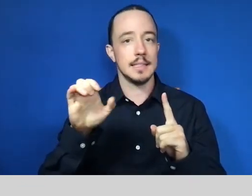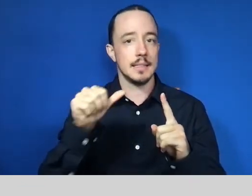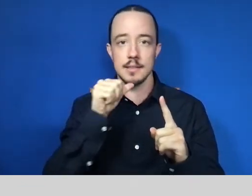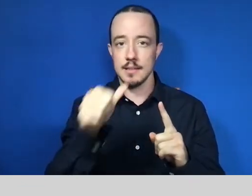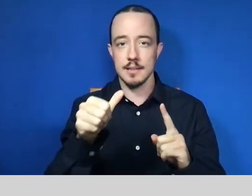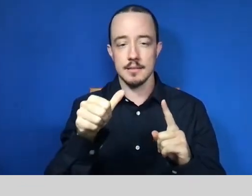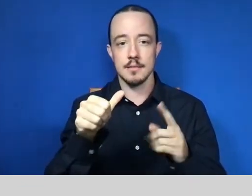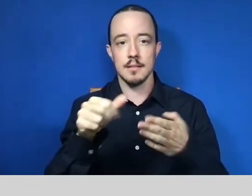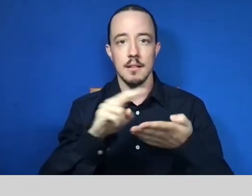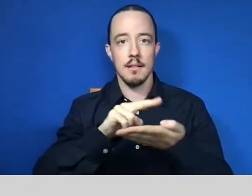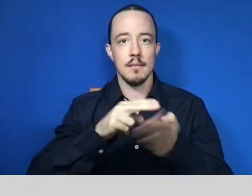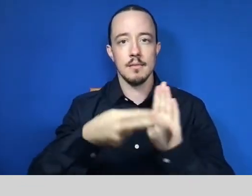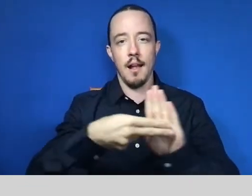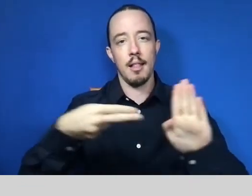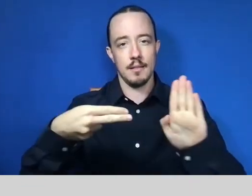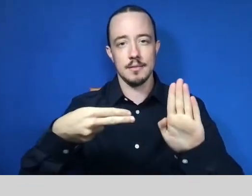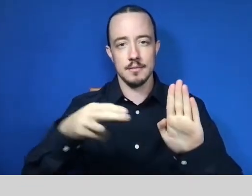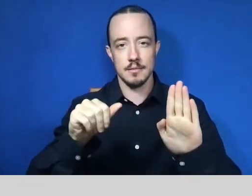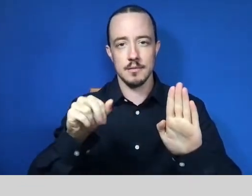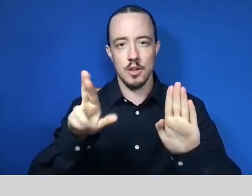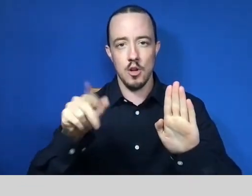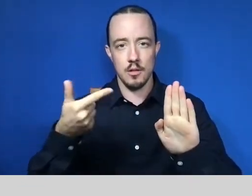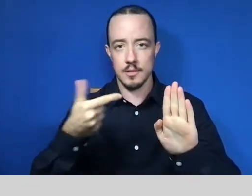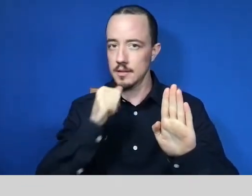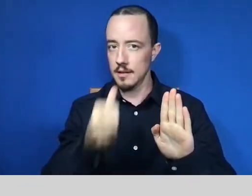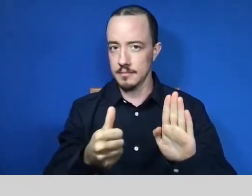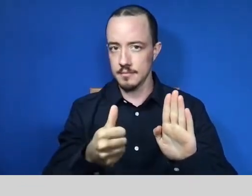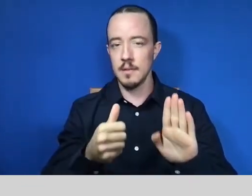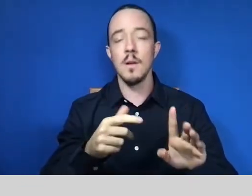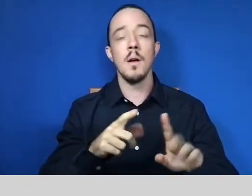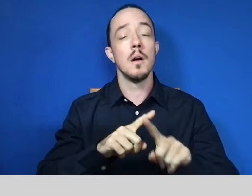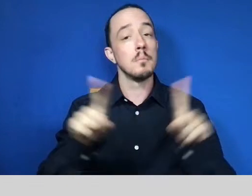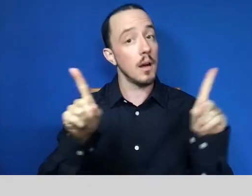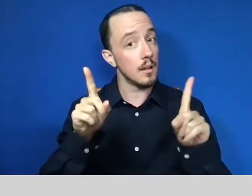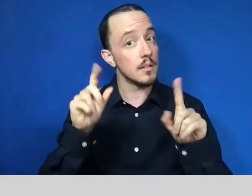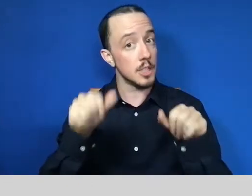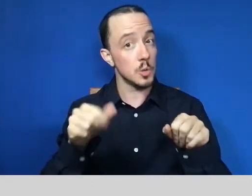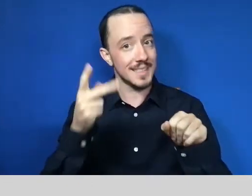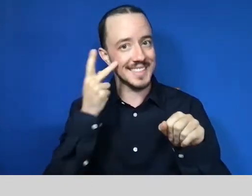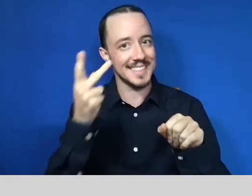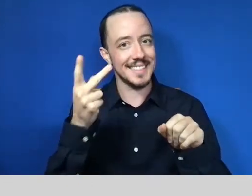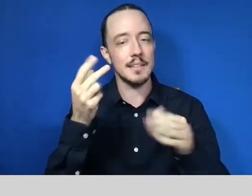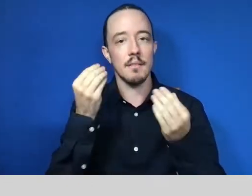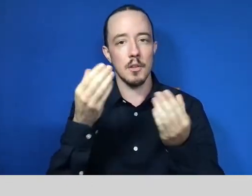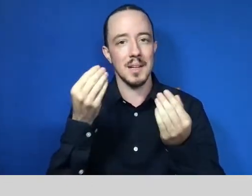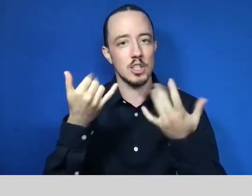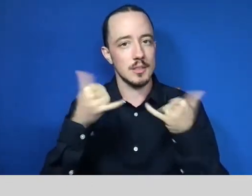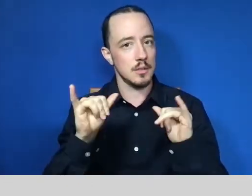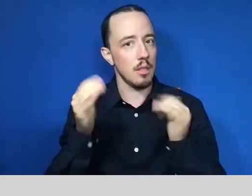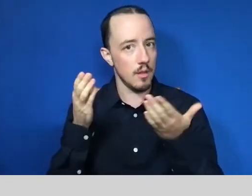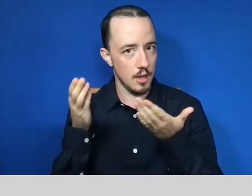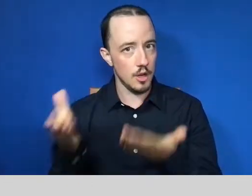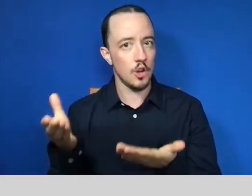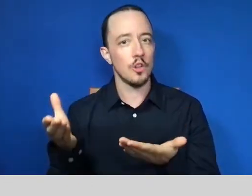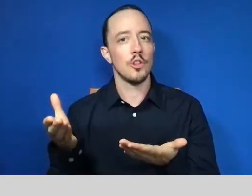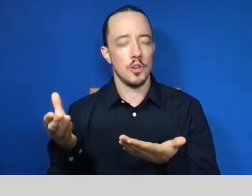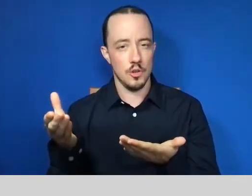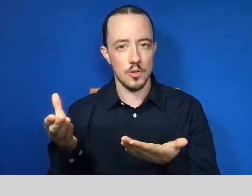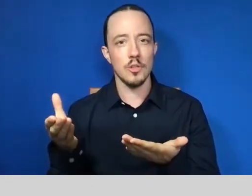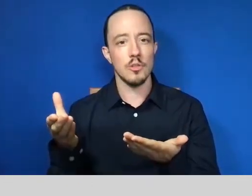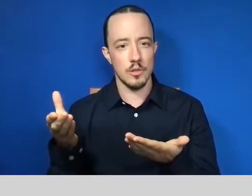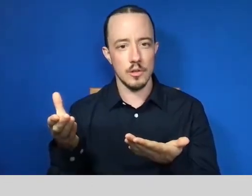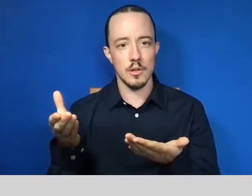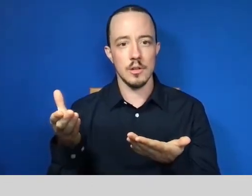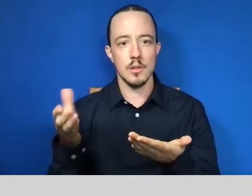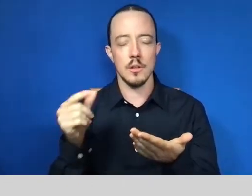does not highlight the argument. But we can see that actually the information is still there, and